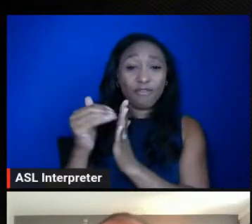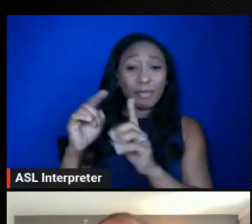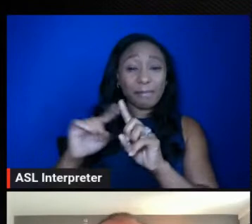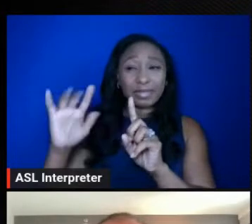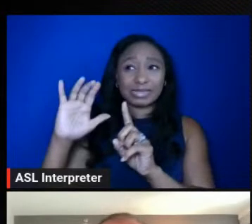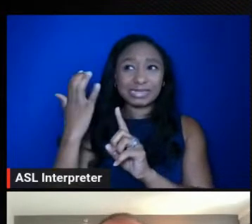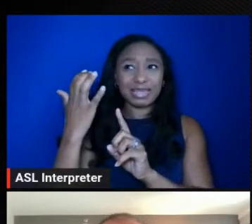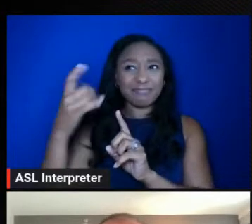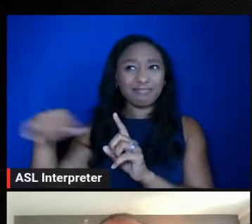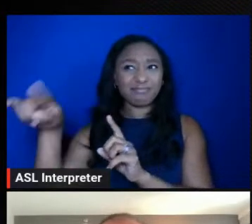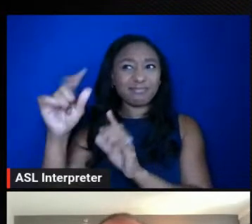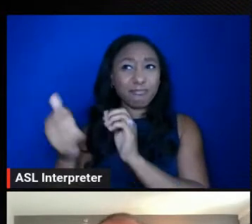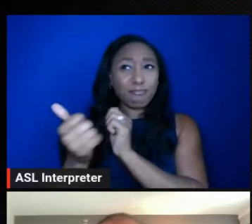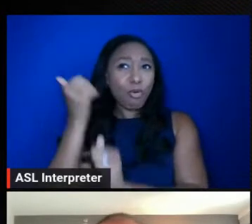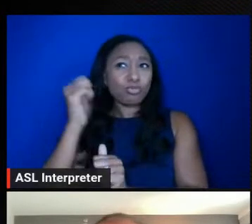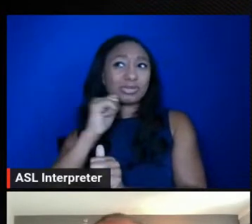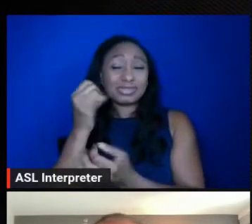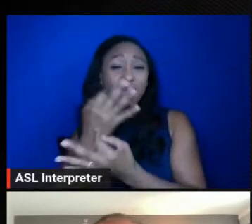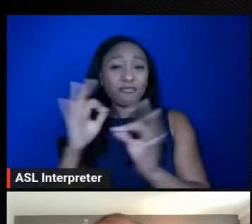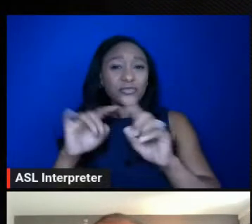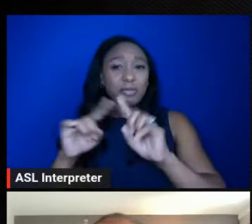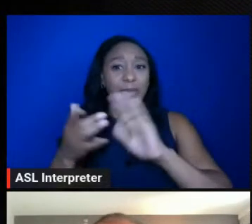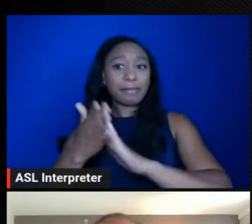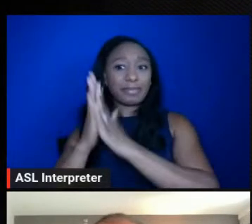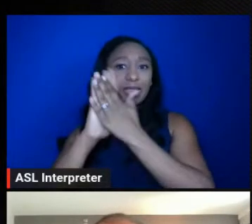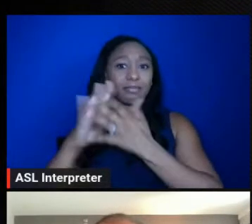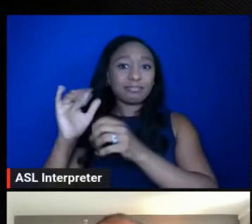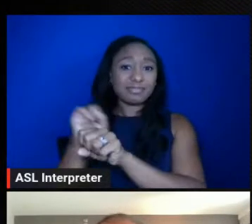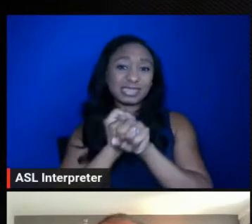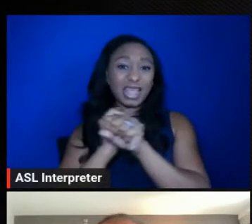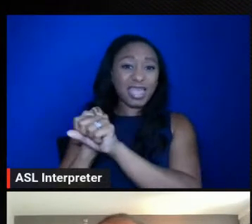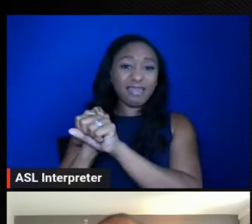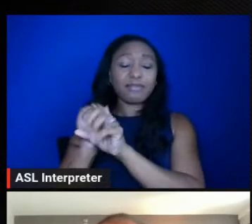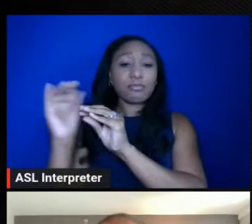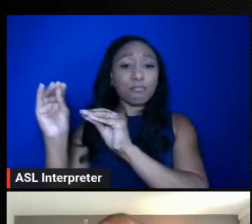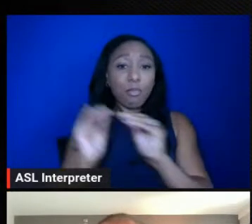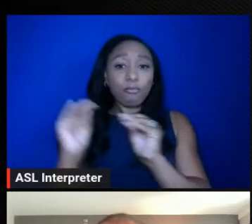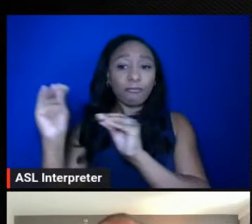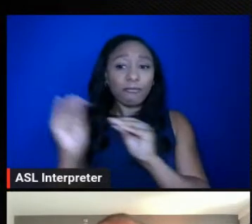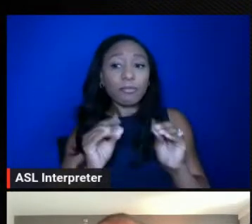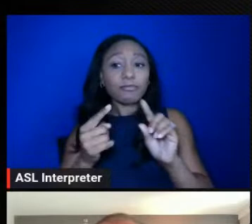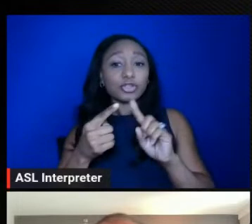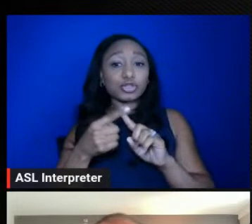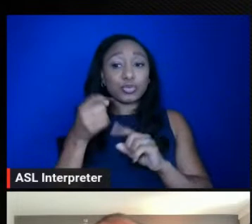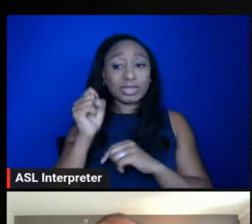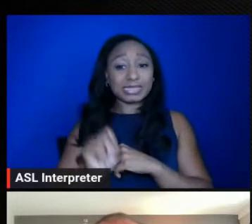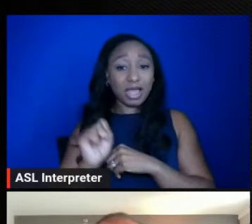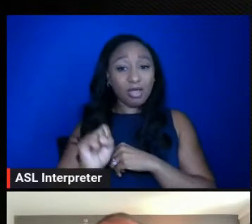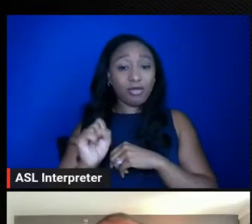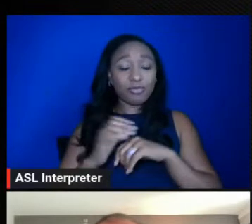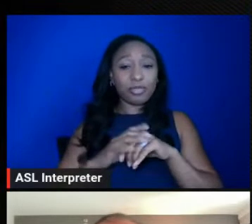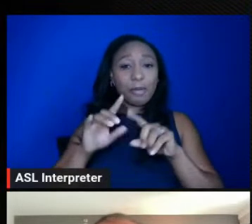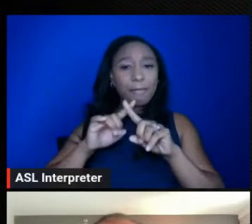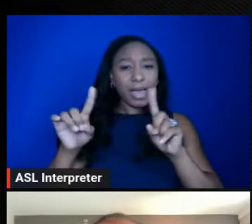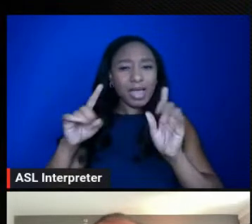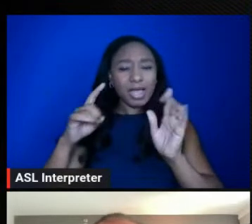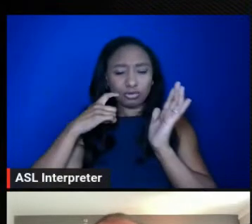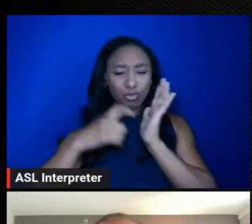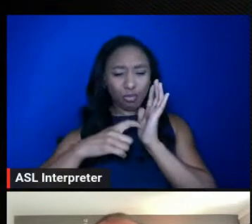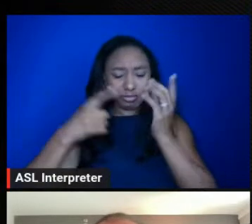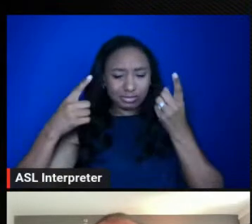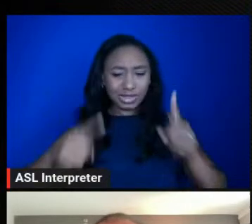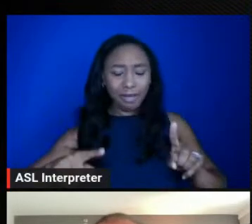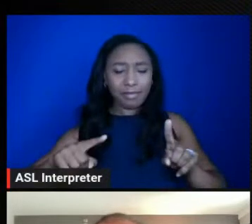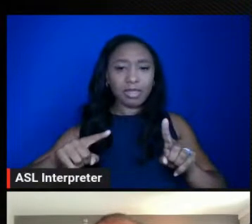By 1825, the city of brotherly love had become the center of a nationwide